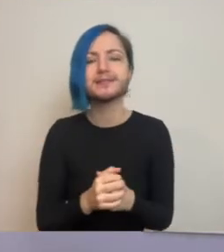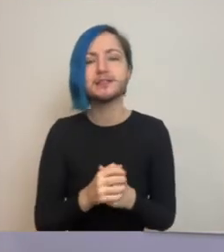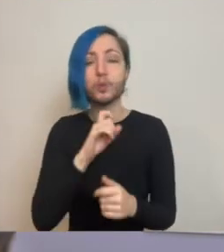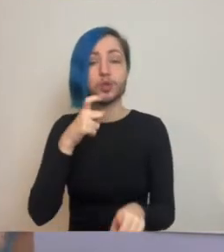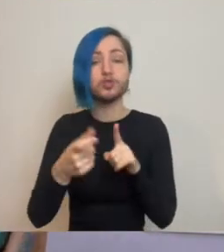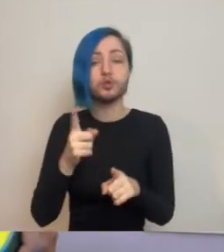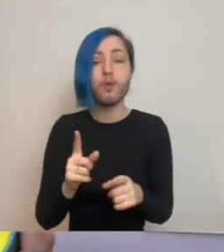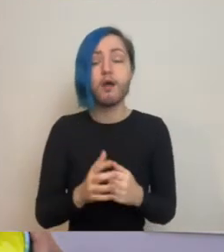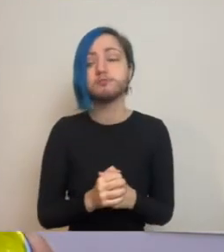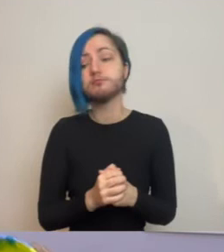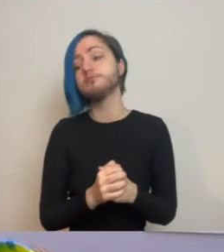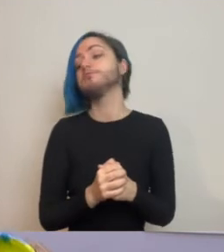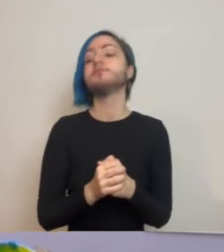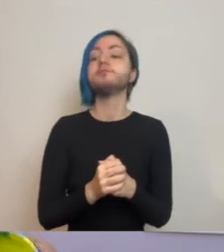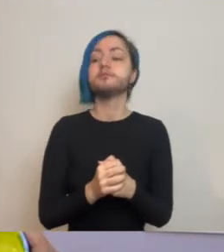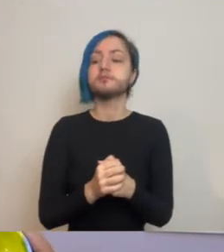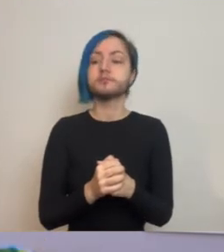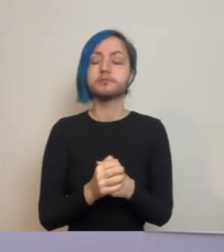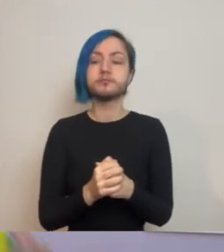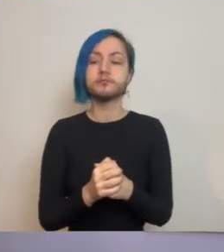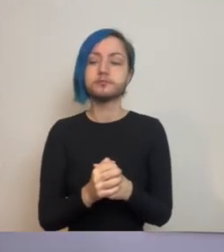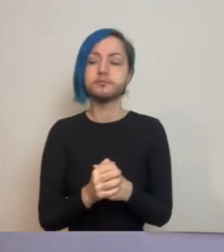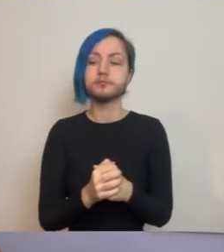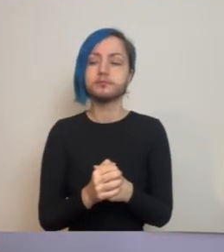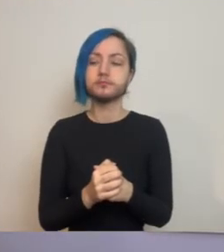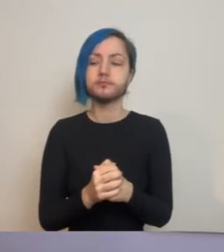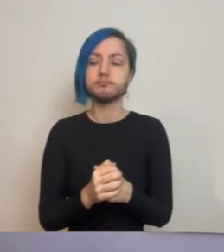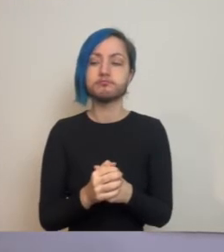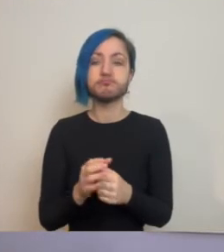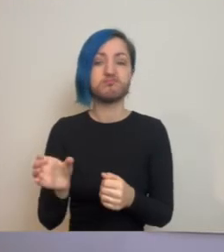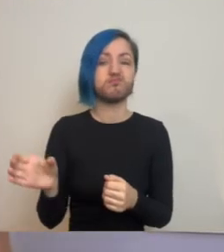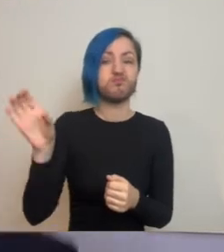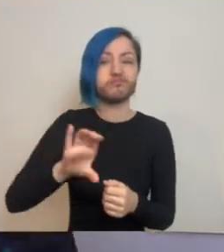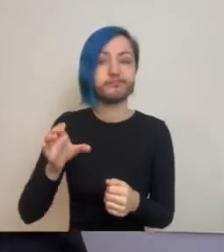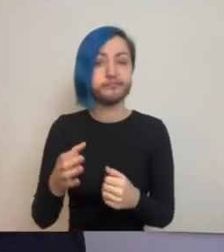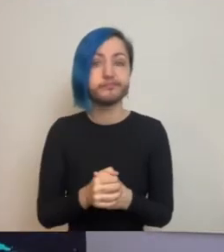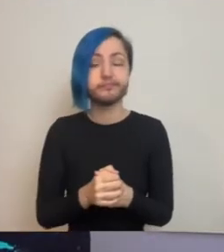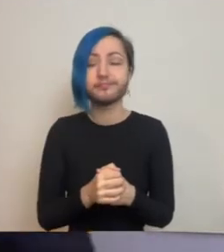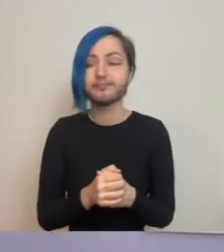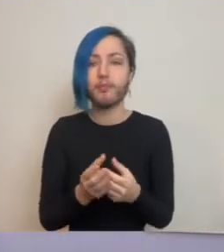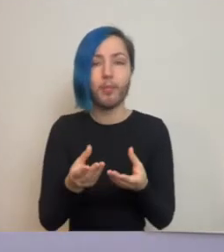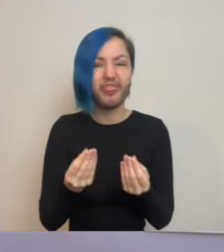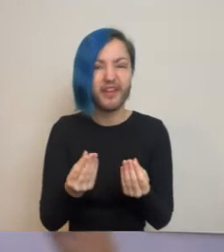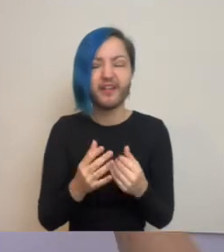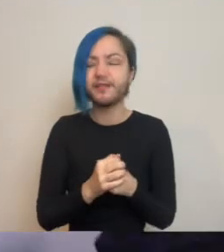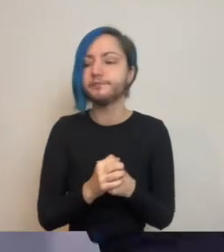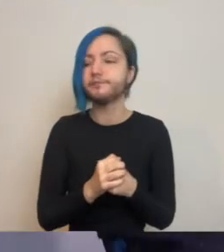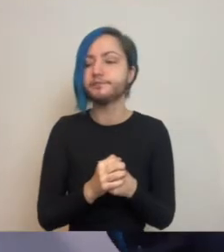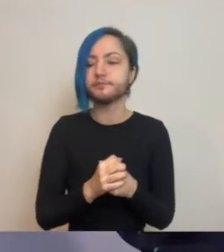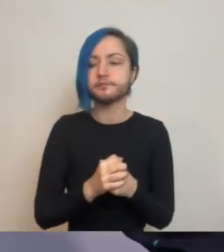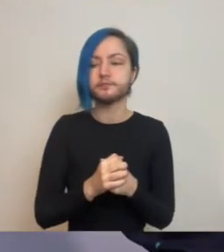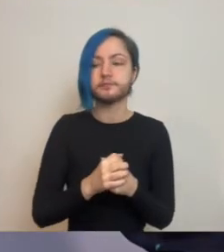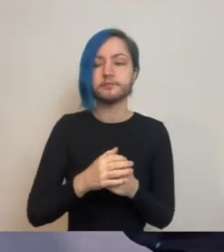just going to drop the paint onto the piece of paper like that. Okay, it's a bit gloopy, but then